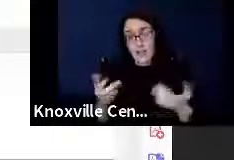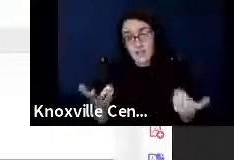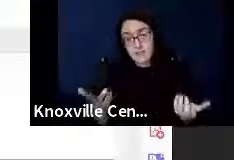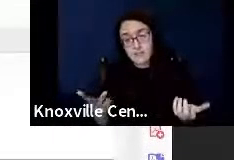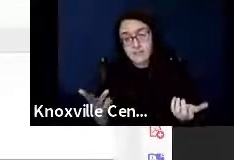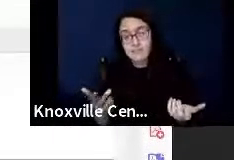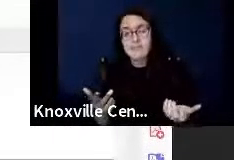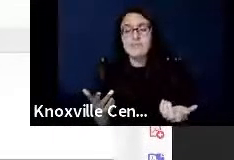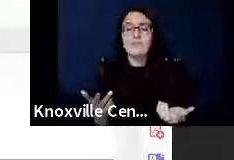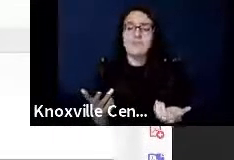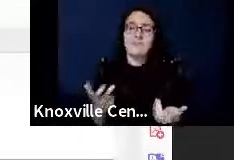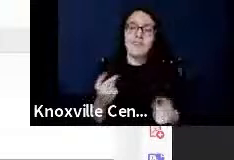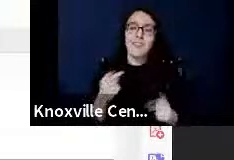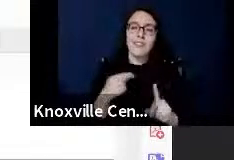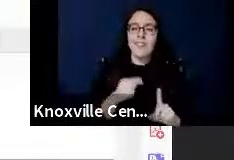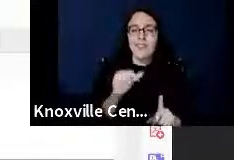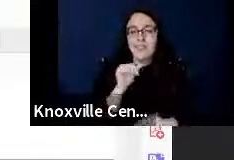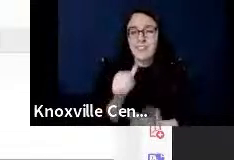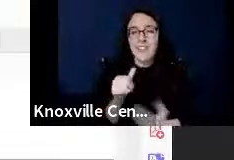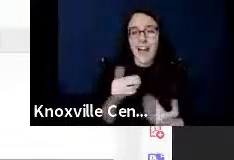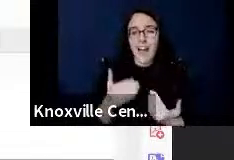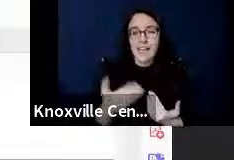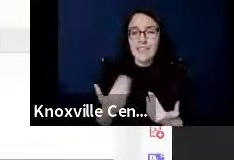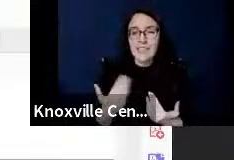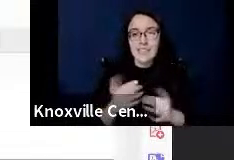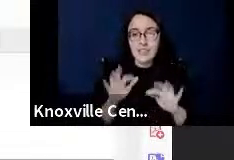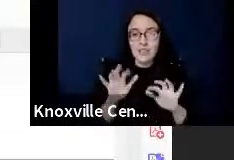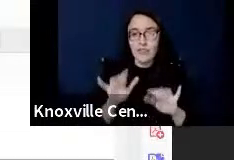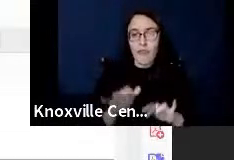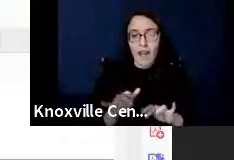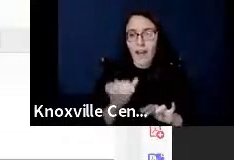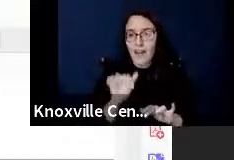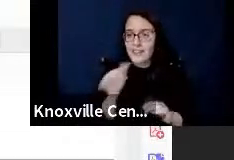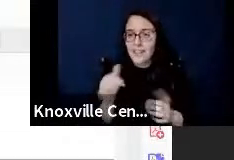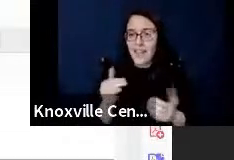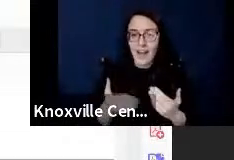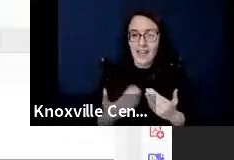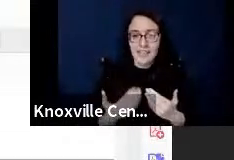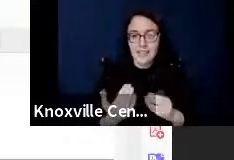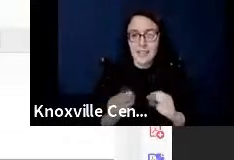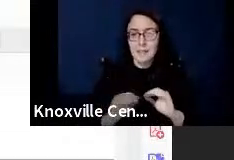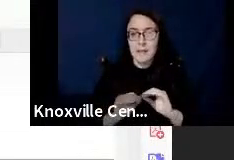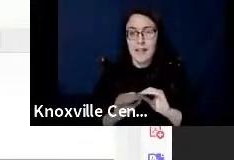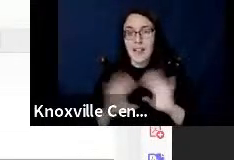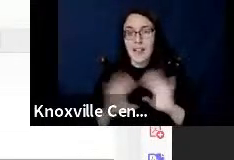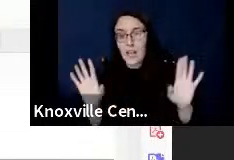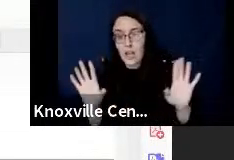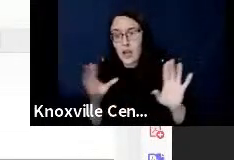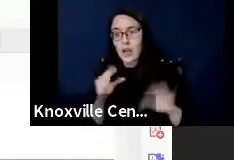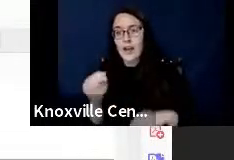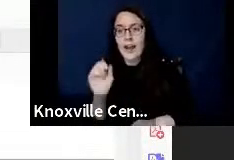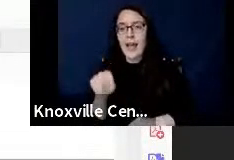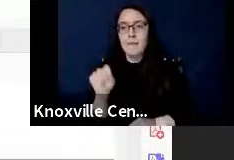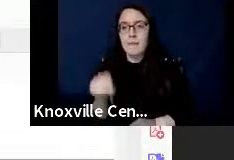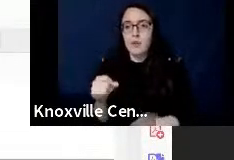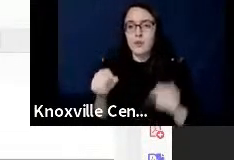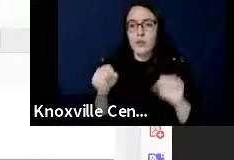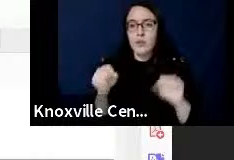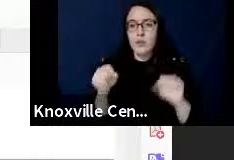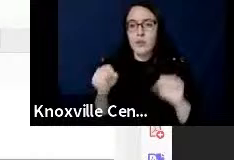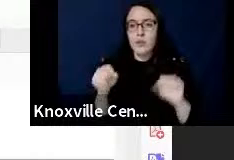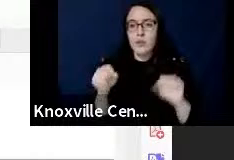This is not, these aren't easy to write, to be clear and understandable.